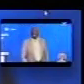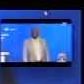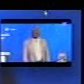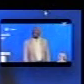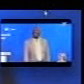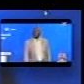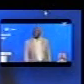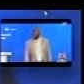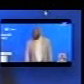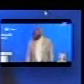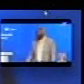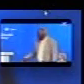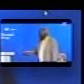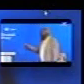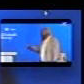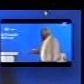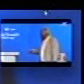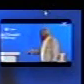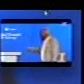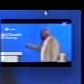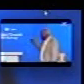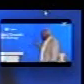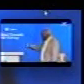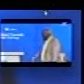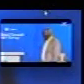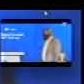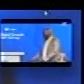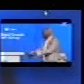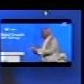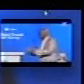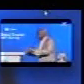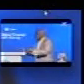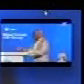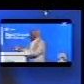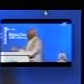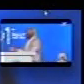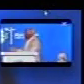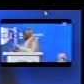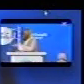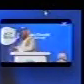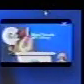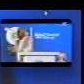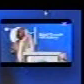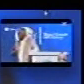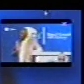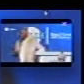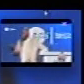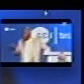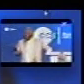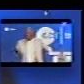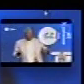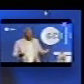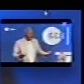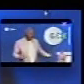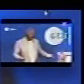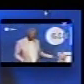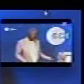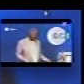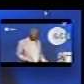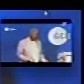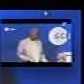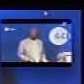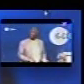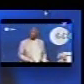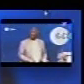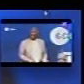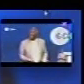me? They fear the policeman more than they fear God. They never think, what if God challenges me